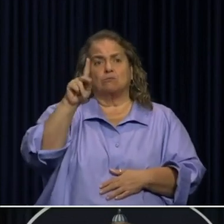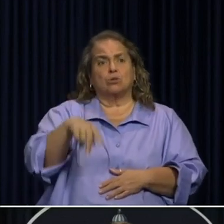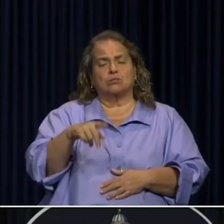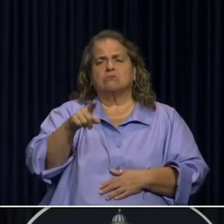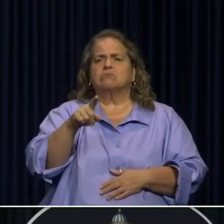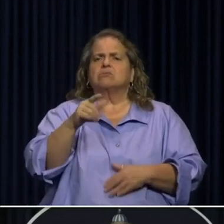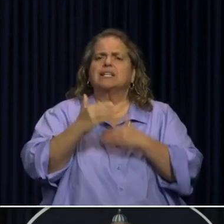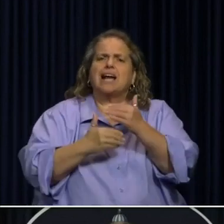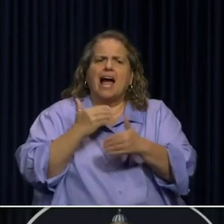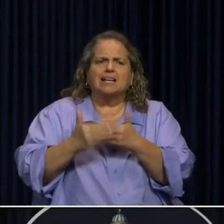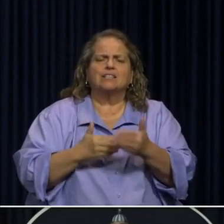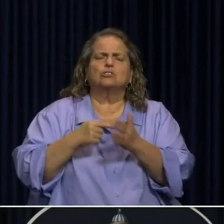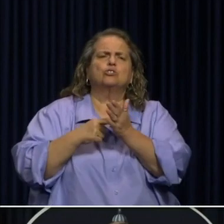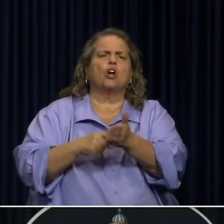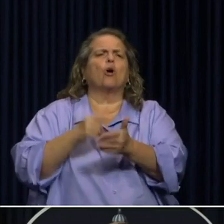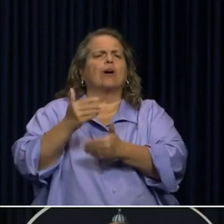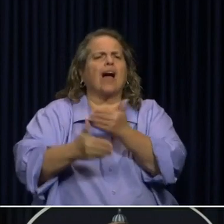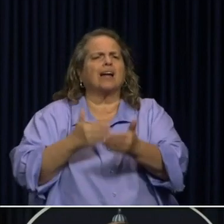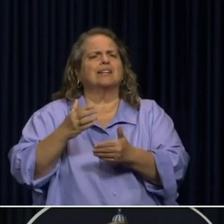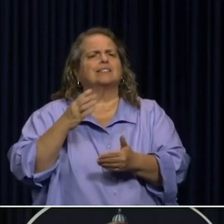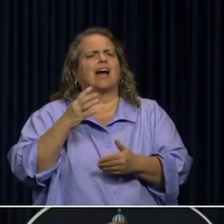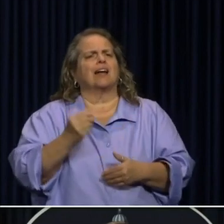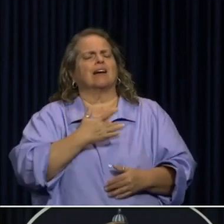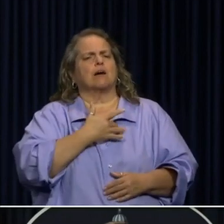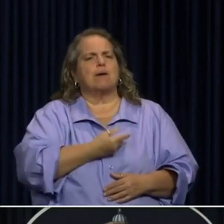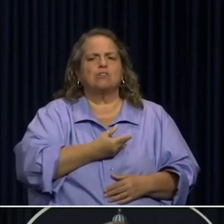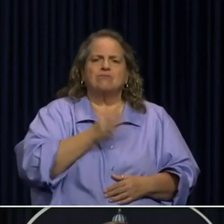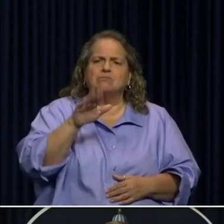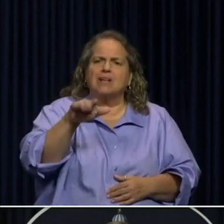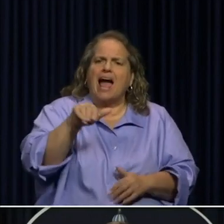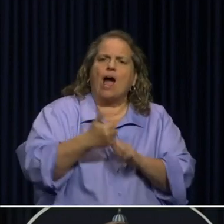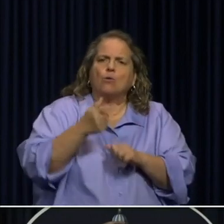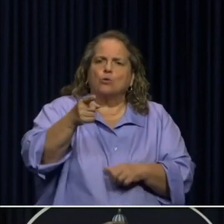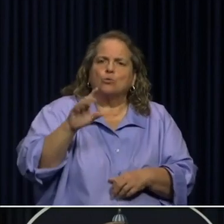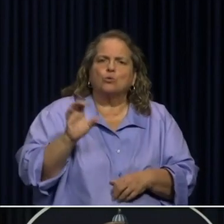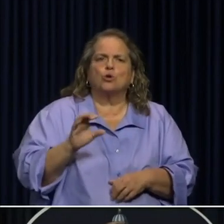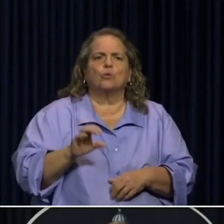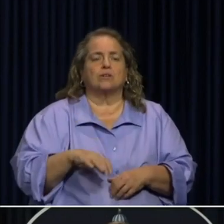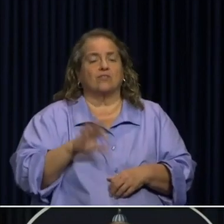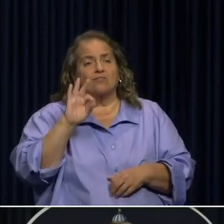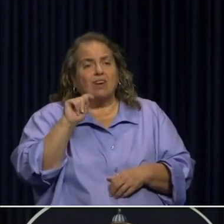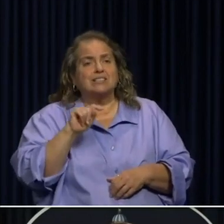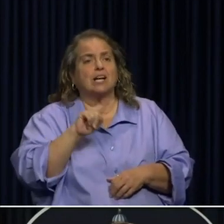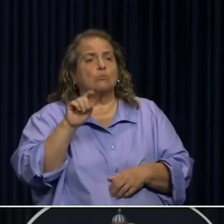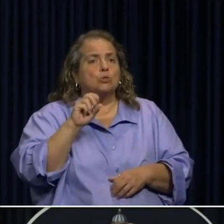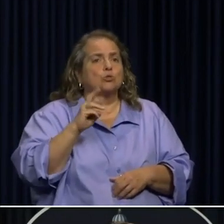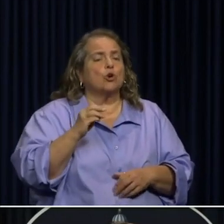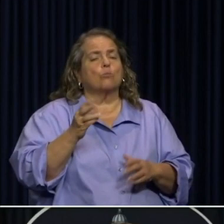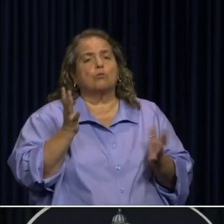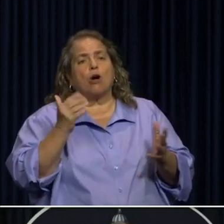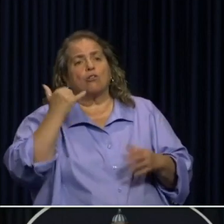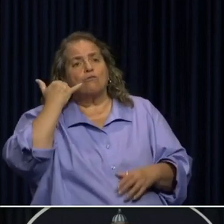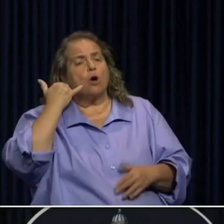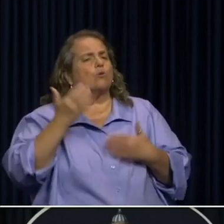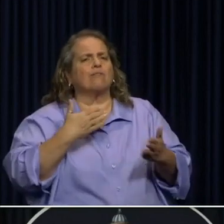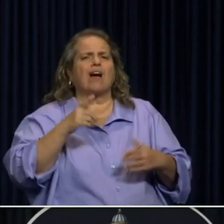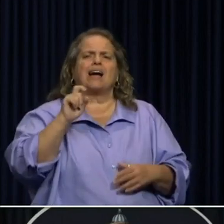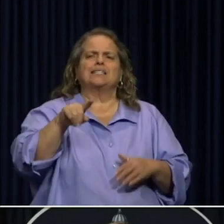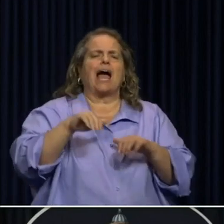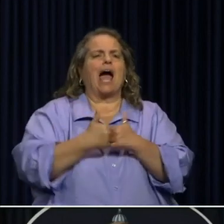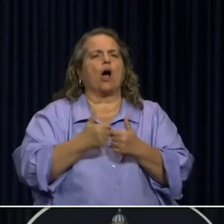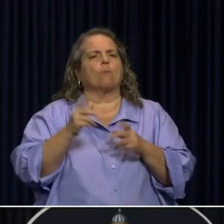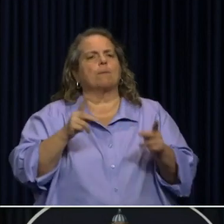one of the first questions that you ask people through FaceTime or Zoom or over the phone. Do